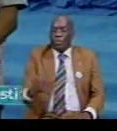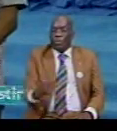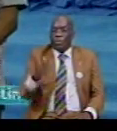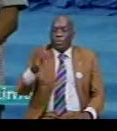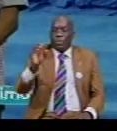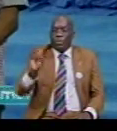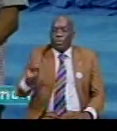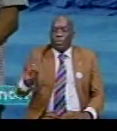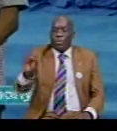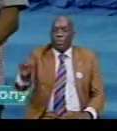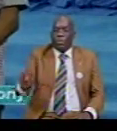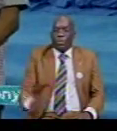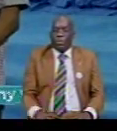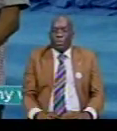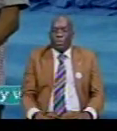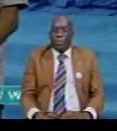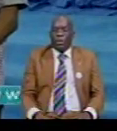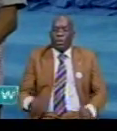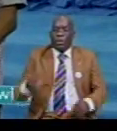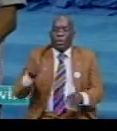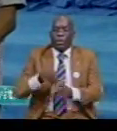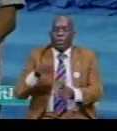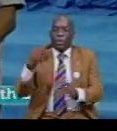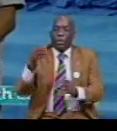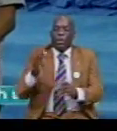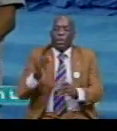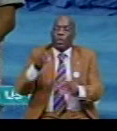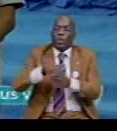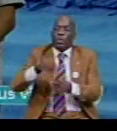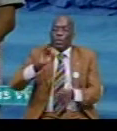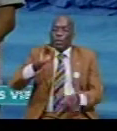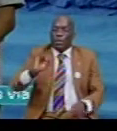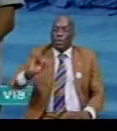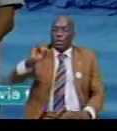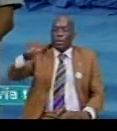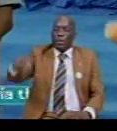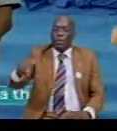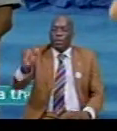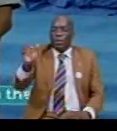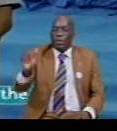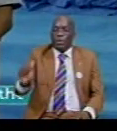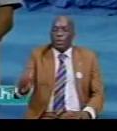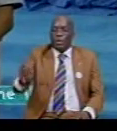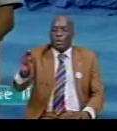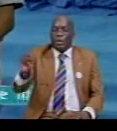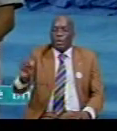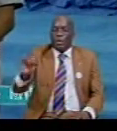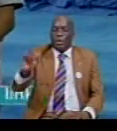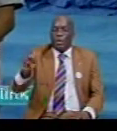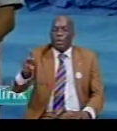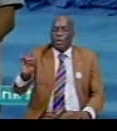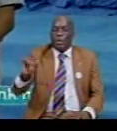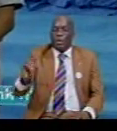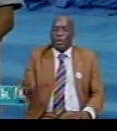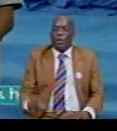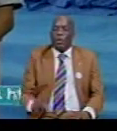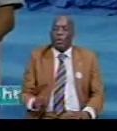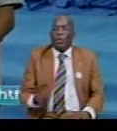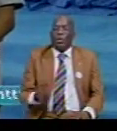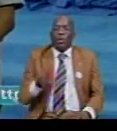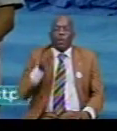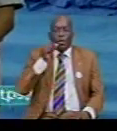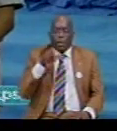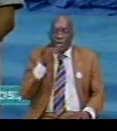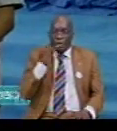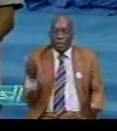somewhere in Ijaniki Badagry Express Road. I am here tonight because of what God did for